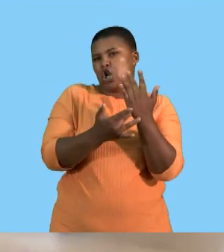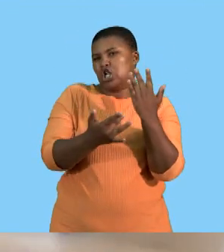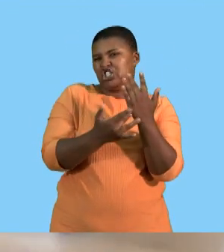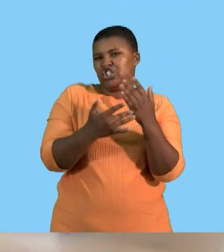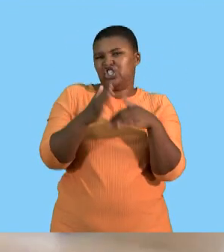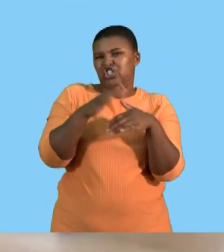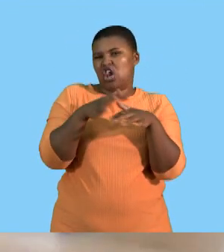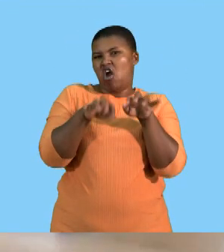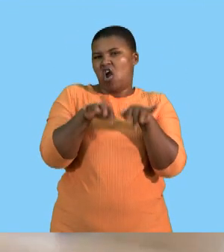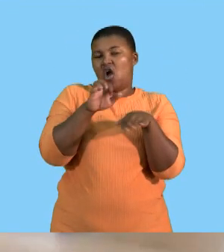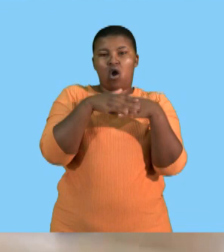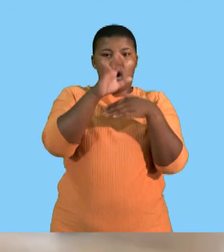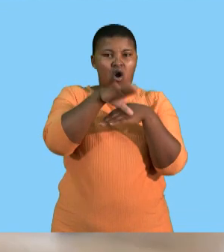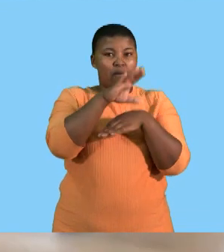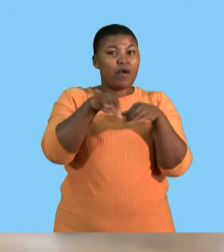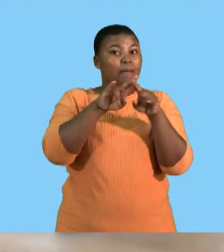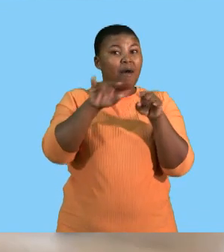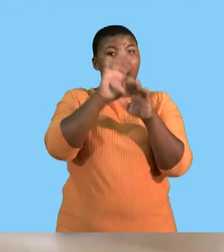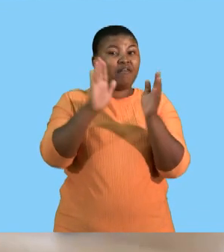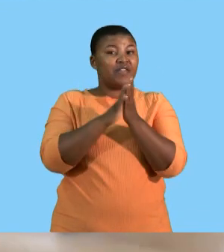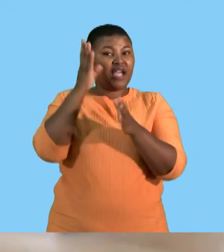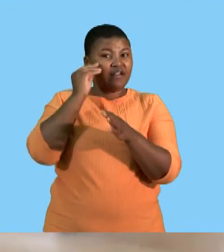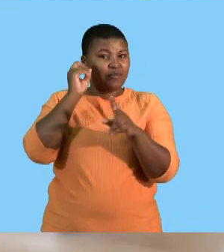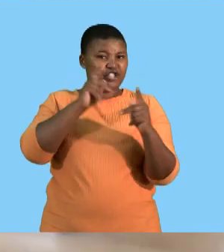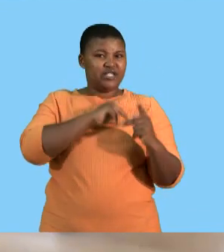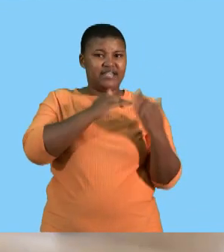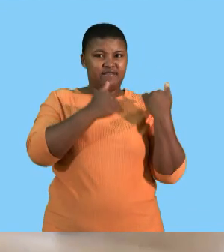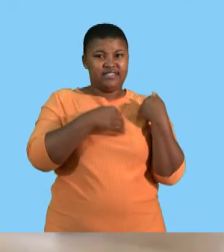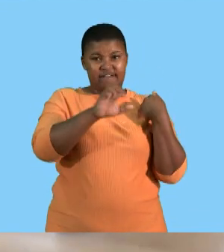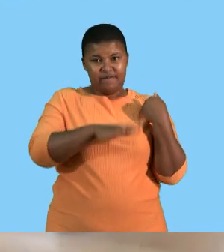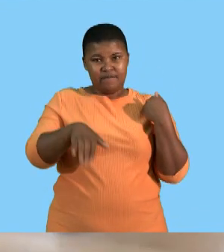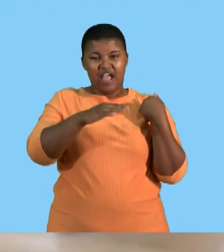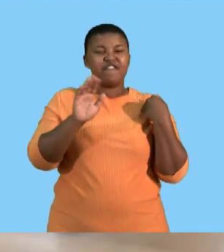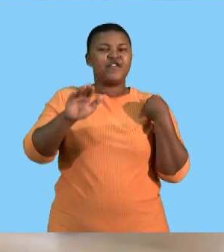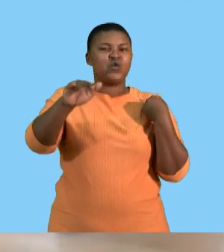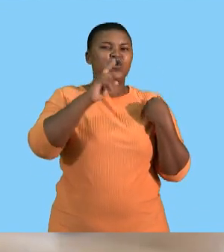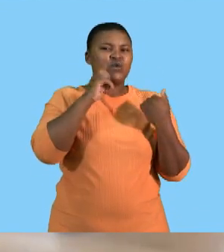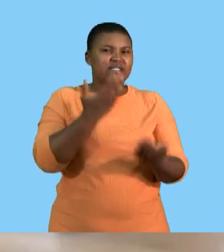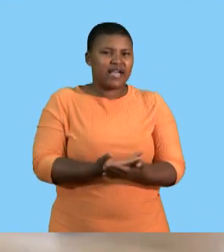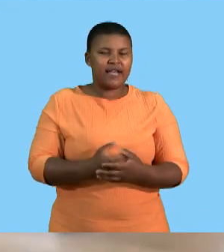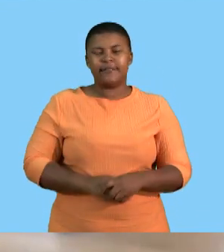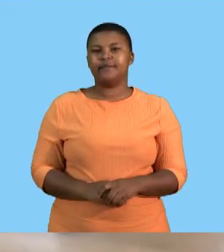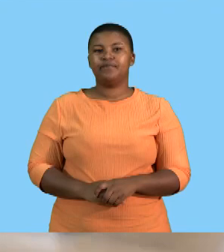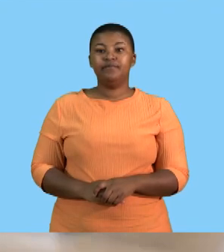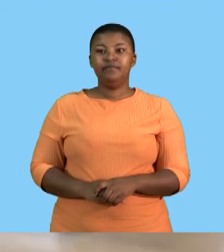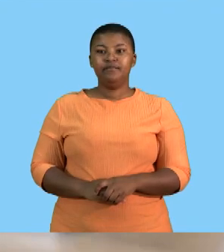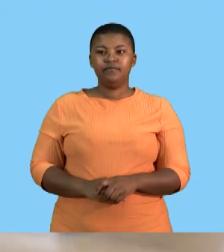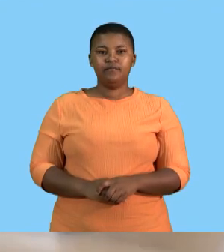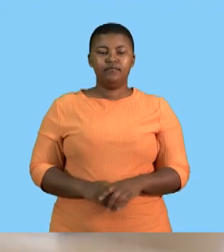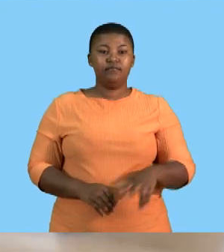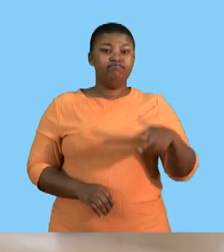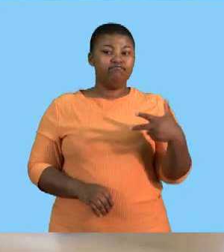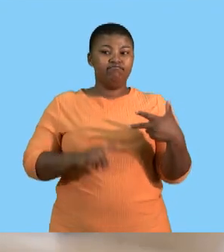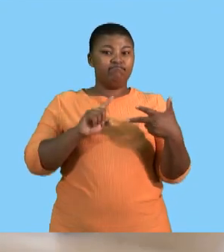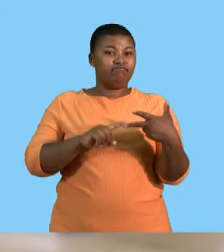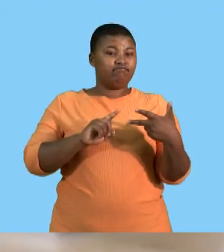In the old days, it was always kept in a filing cabinet. These days, everything is kept in technological form. But all this information is stored